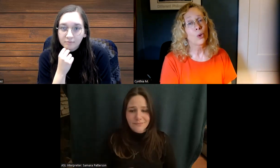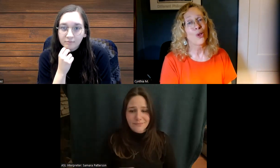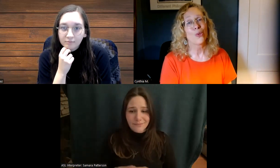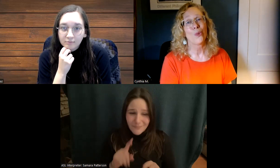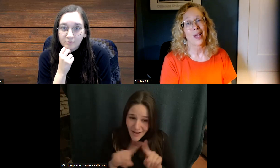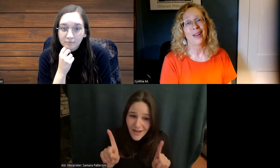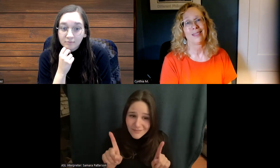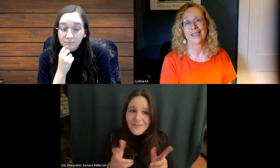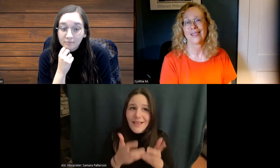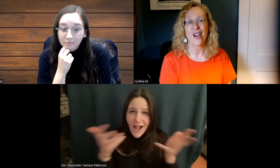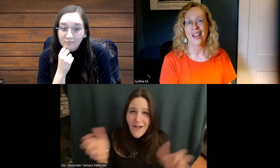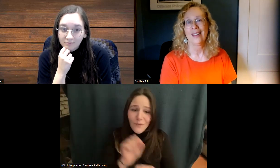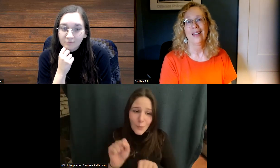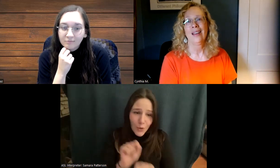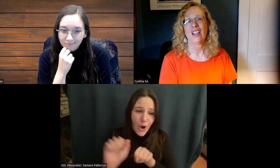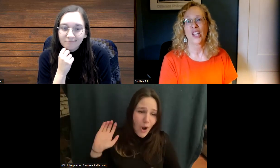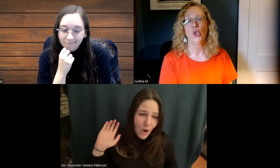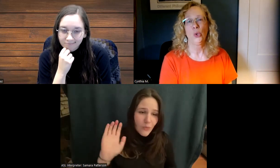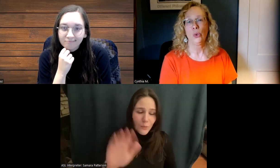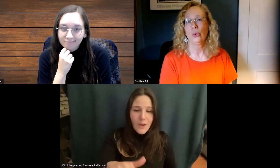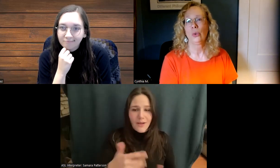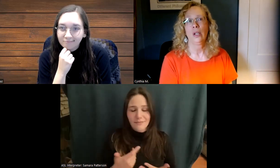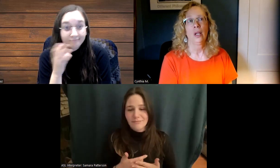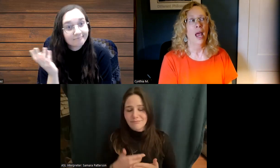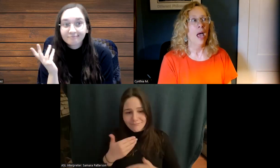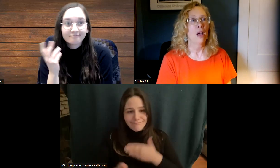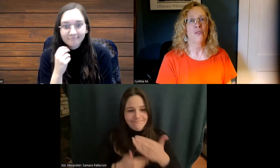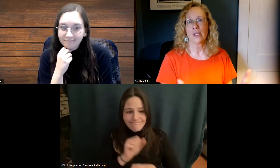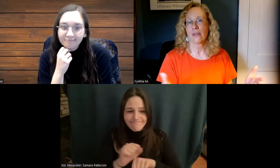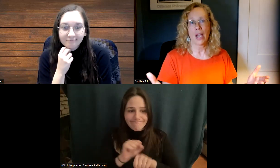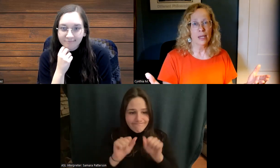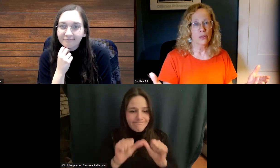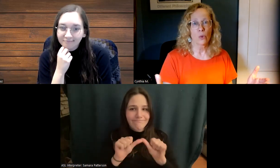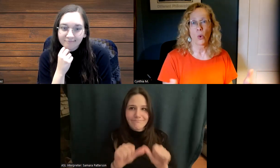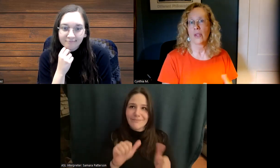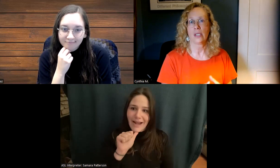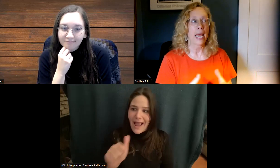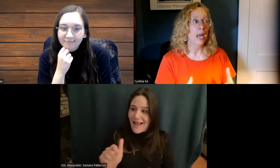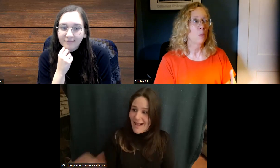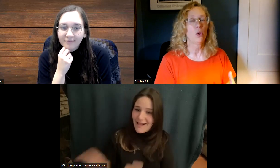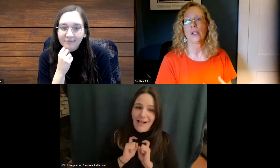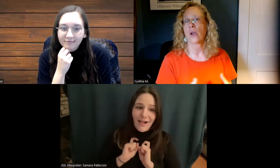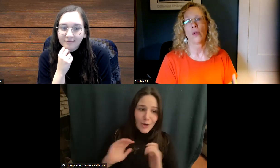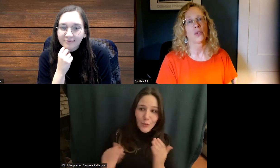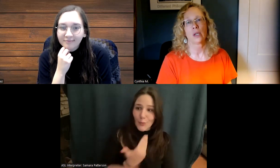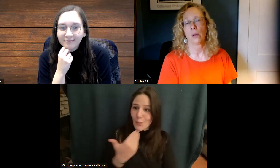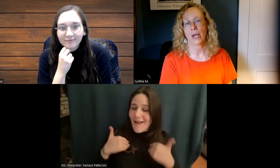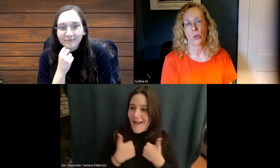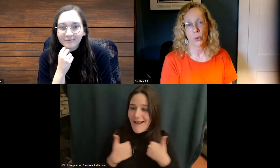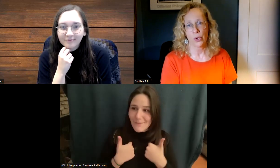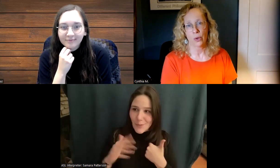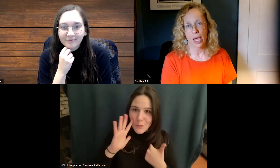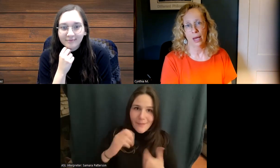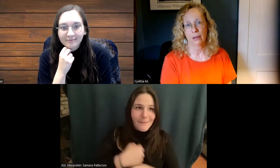lot of work along the way. It's not like you have this device or this animal that's all of a sudden going to